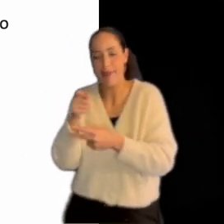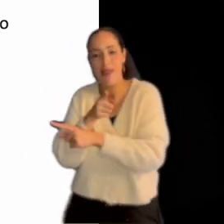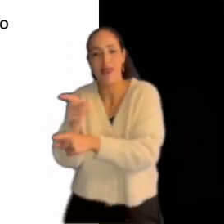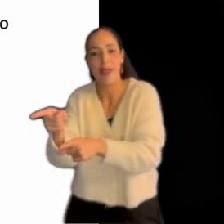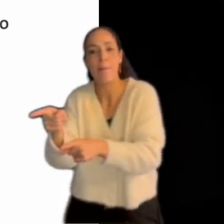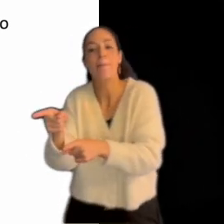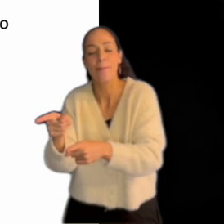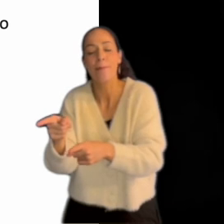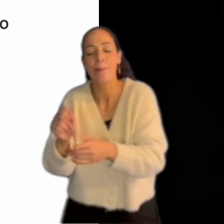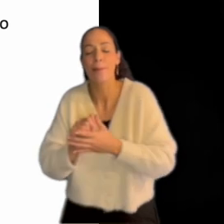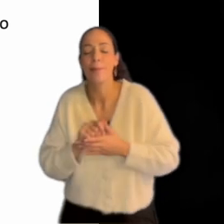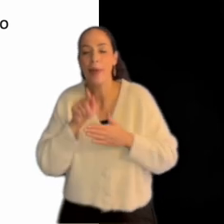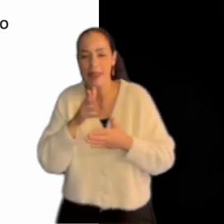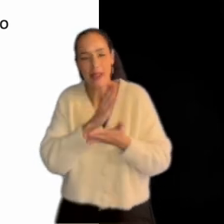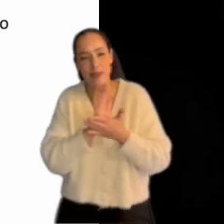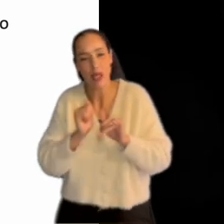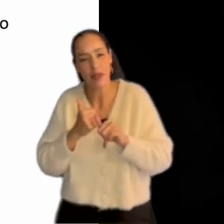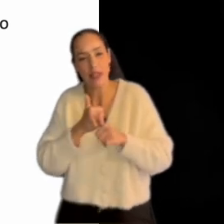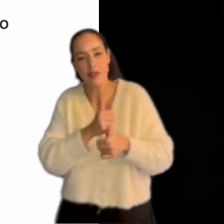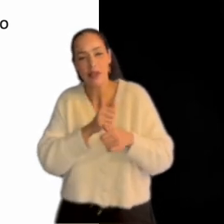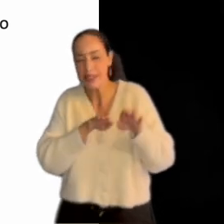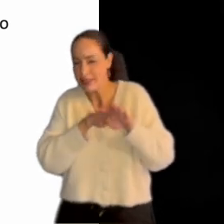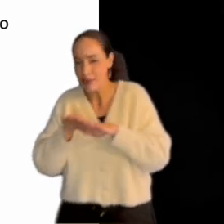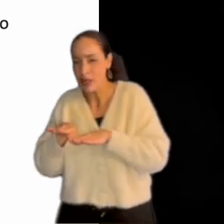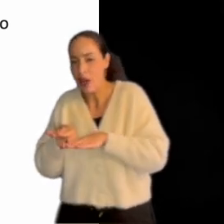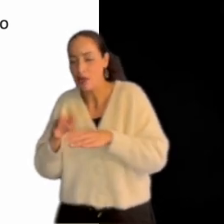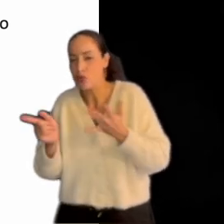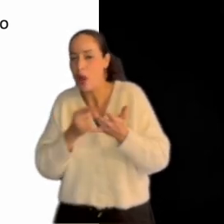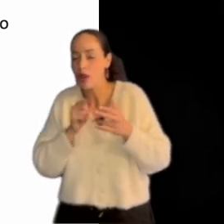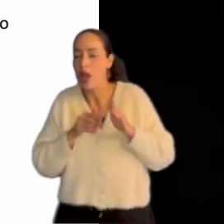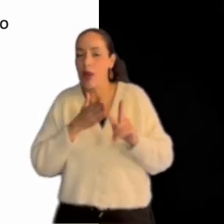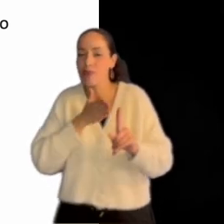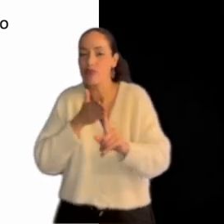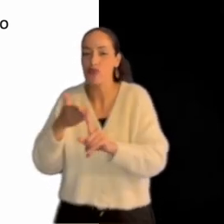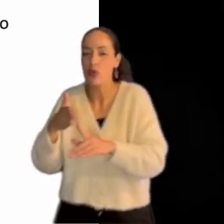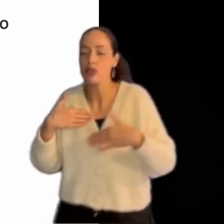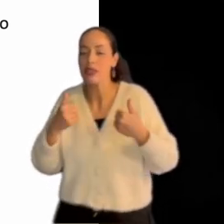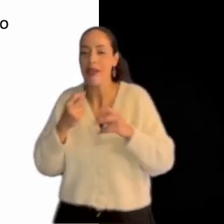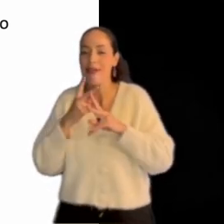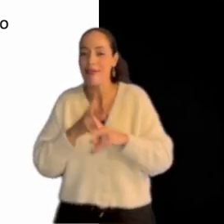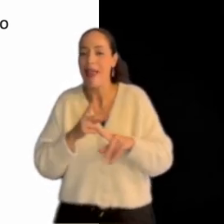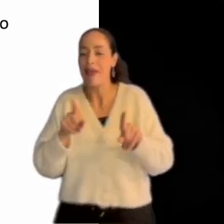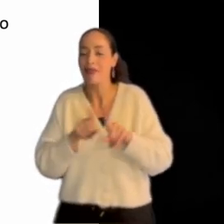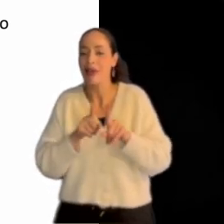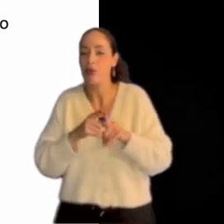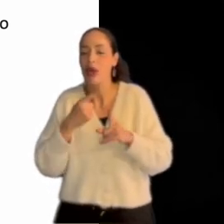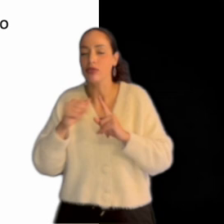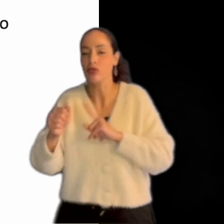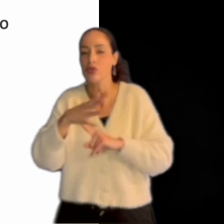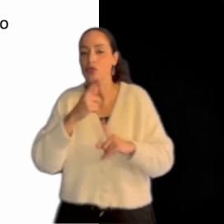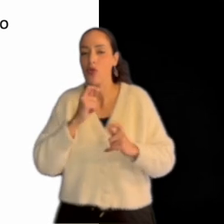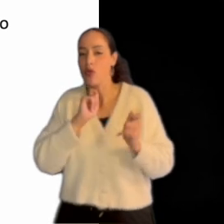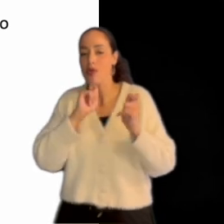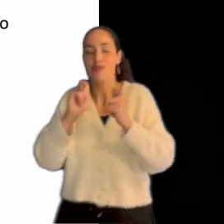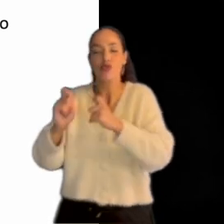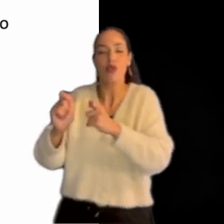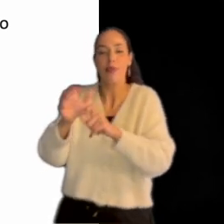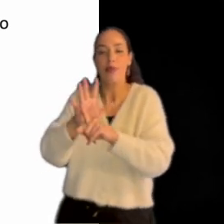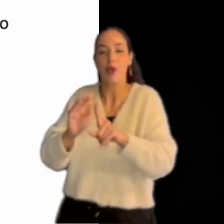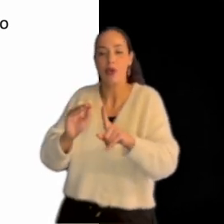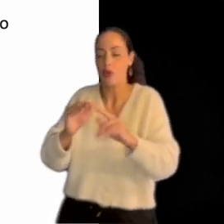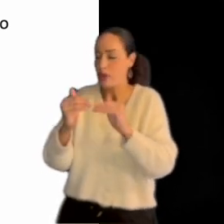which seeks to address someone's needs in a more holistic way by referring them to community organisations to focus more generally on their health and